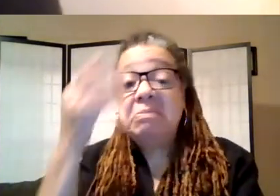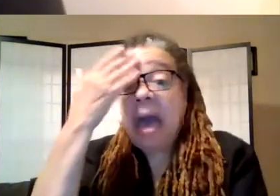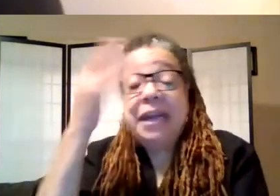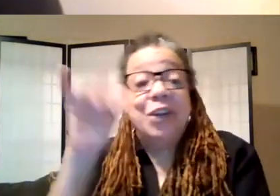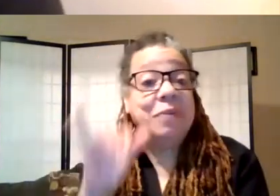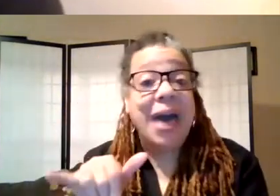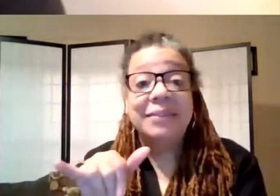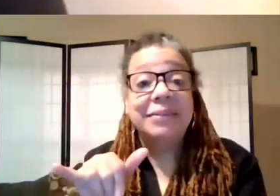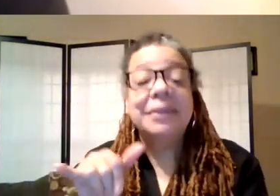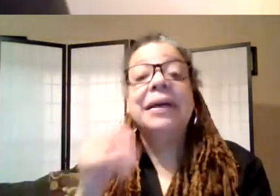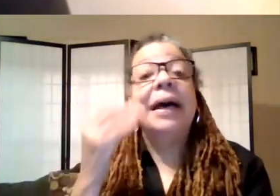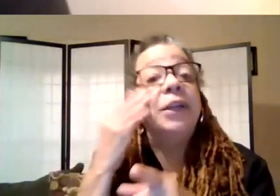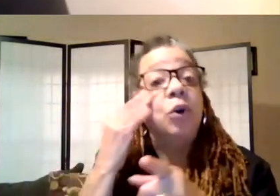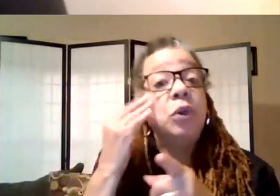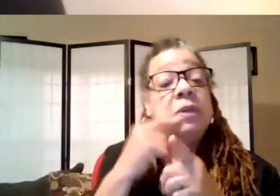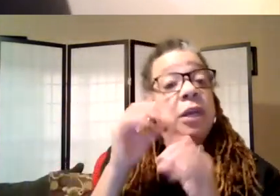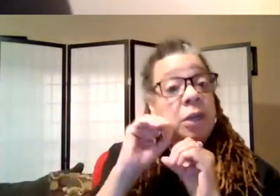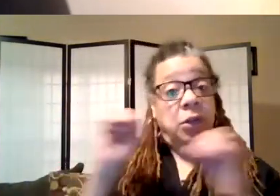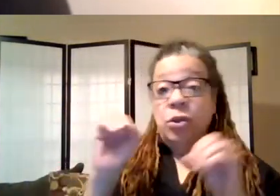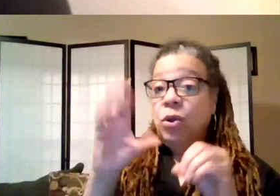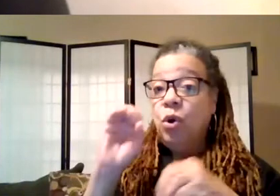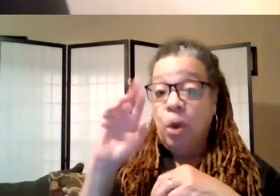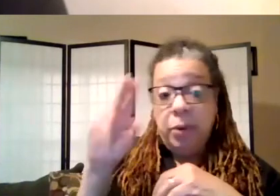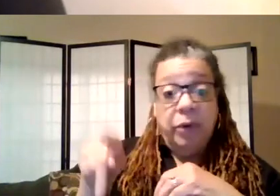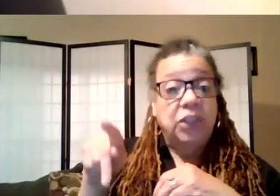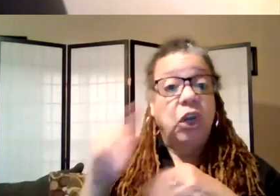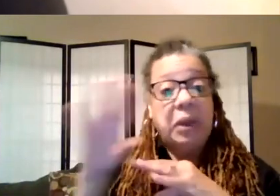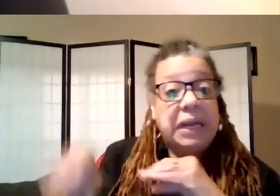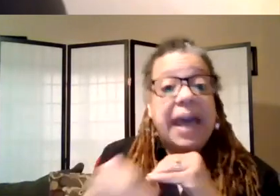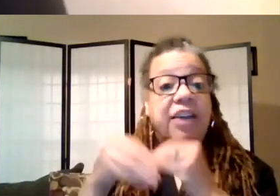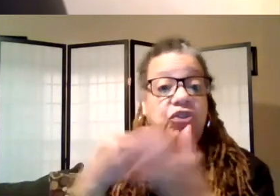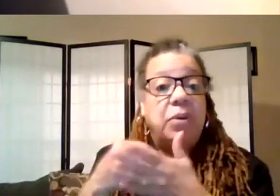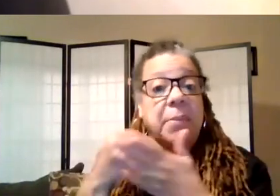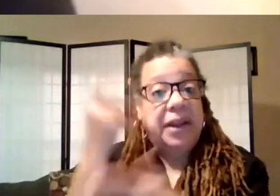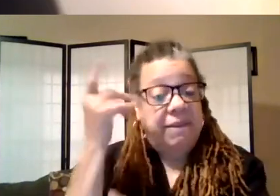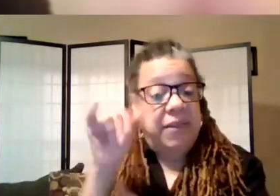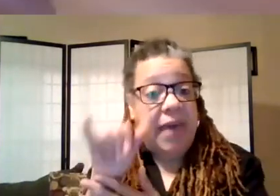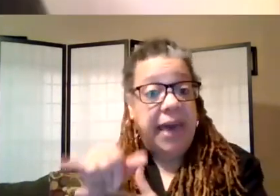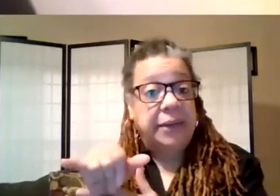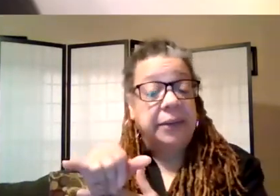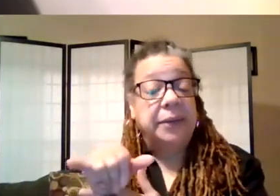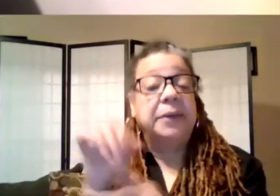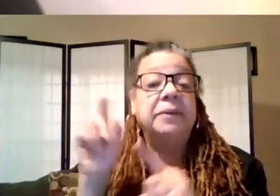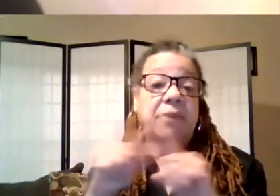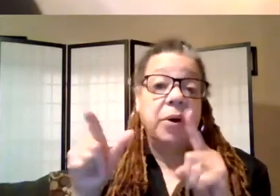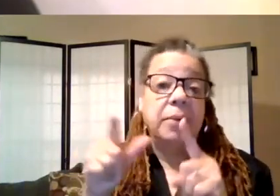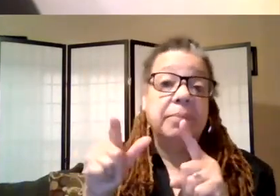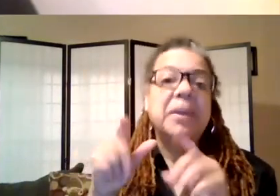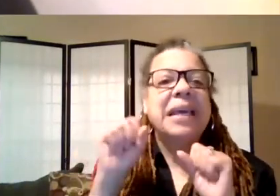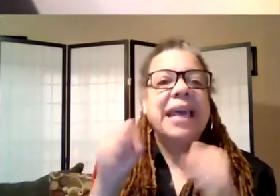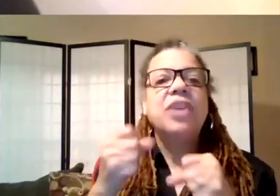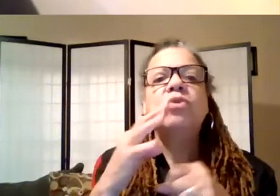no corporations are going to get a carve out for the initiative for the funds, but can you